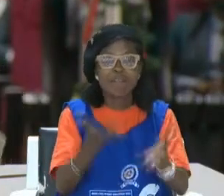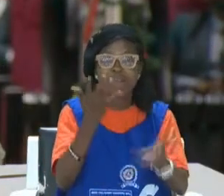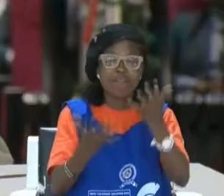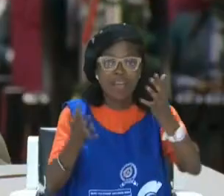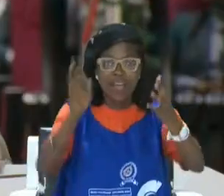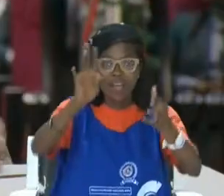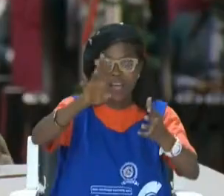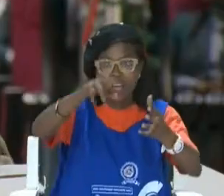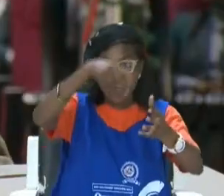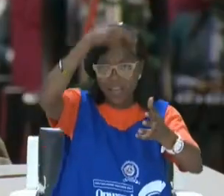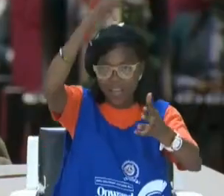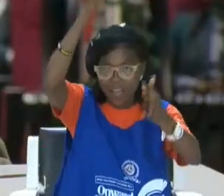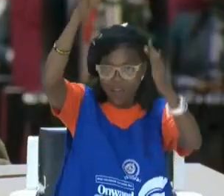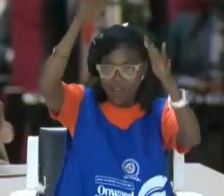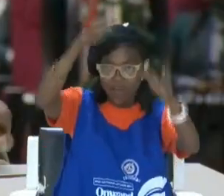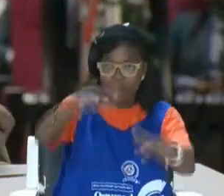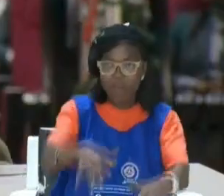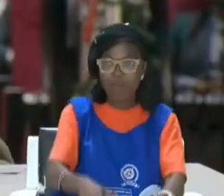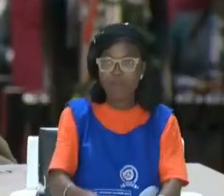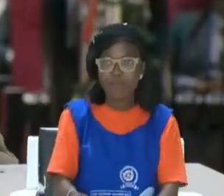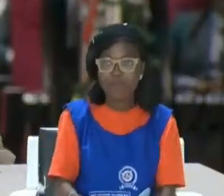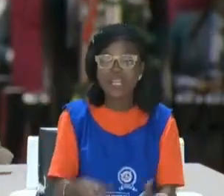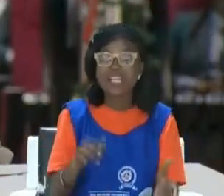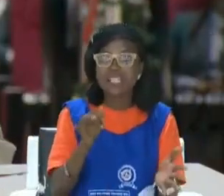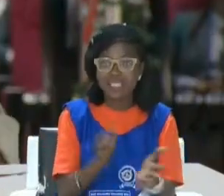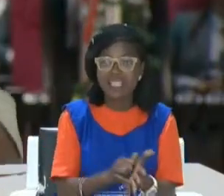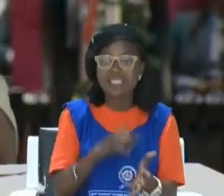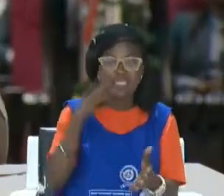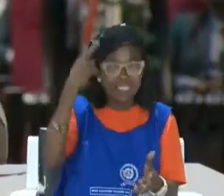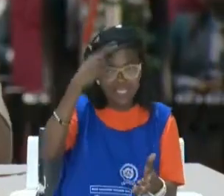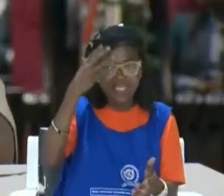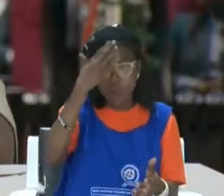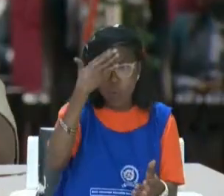Which explains the reason why